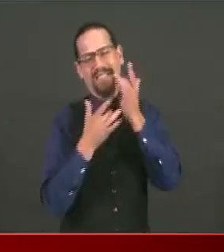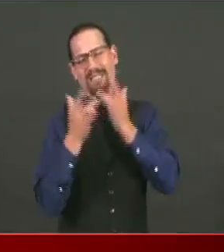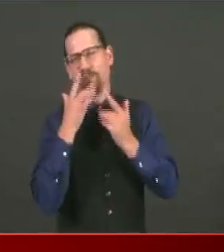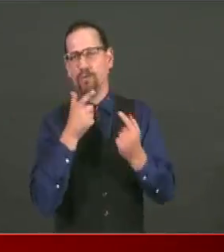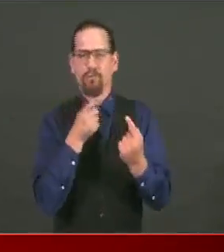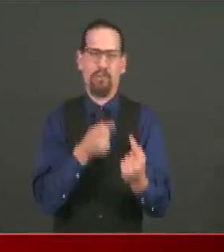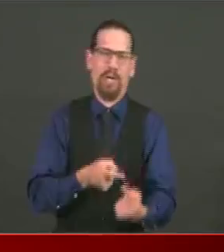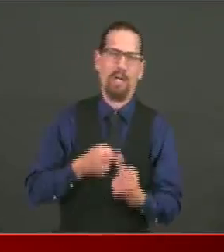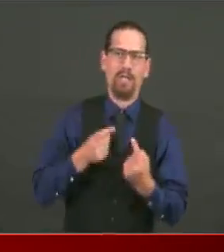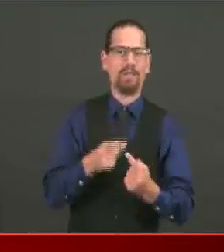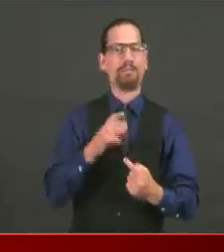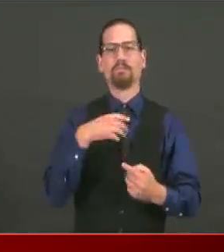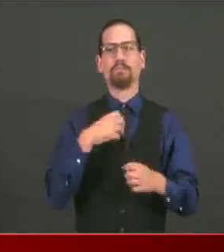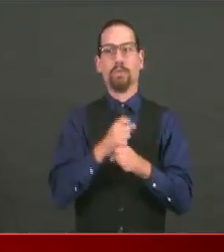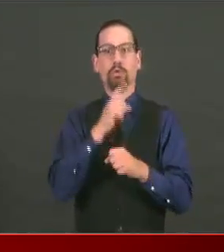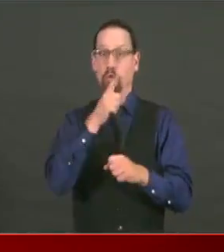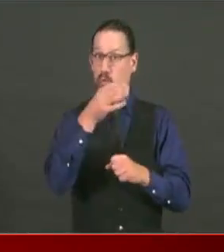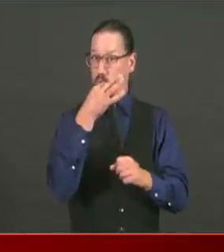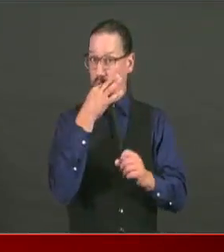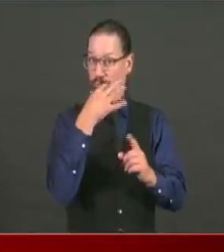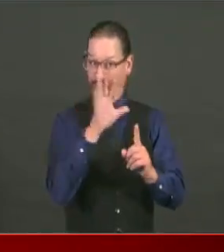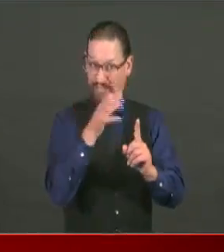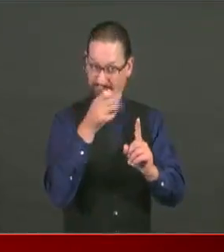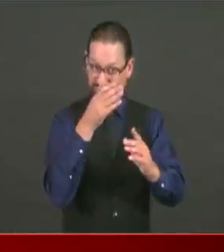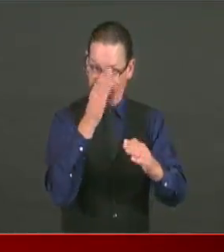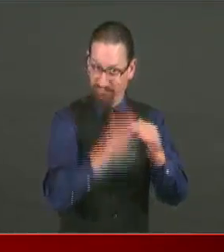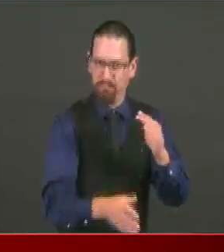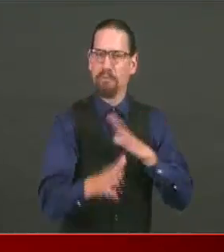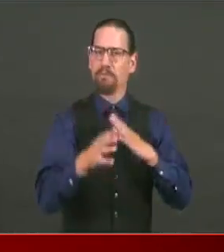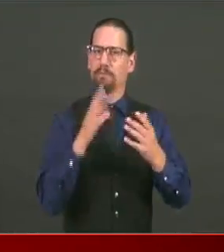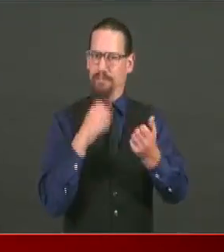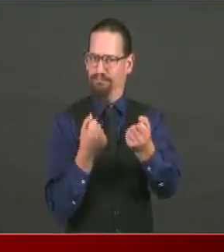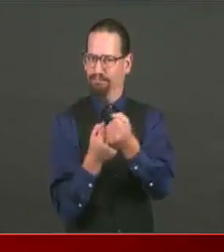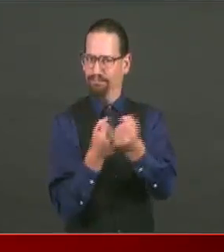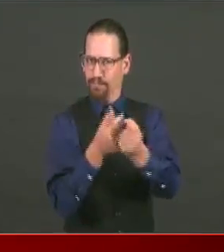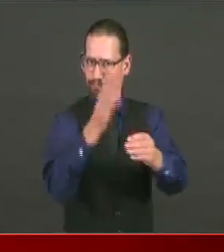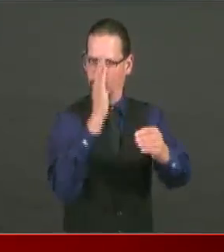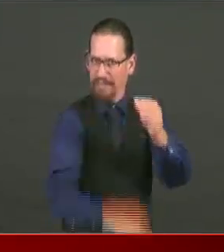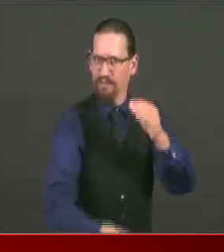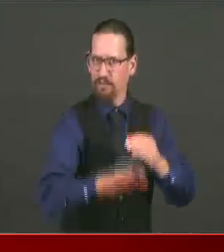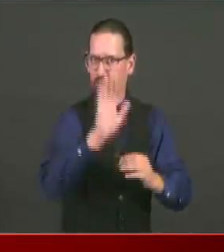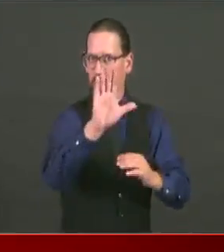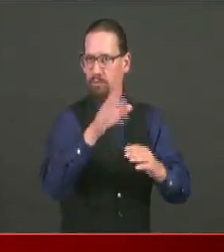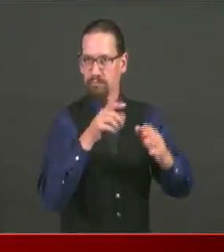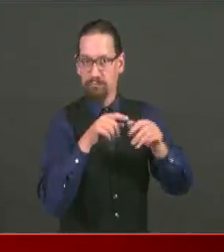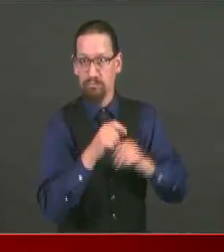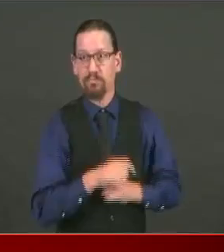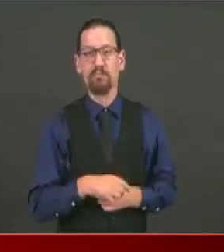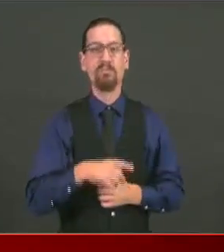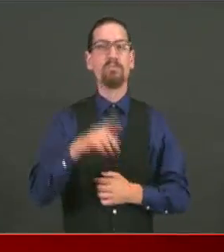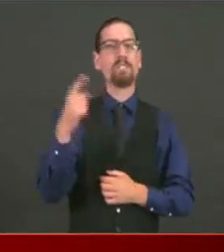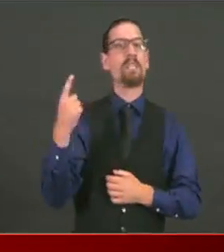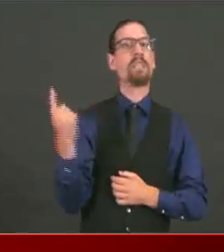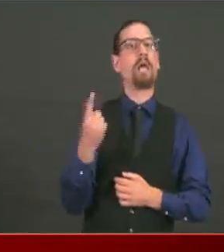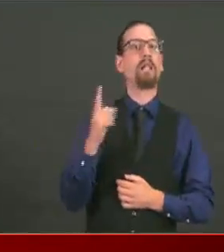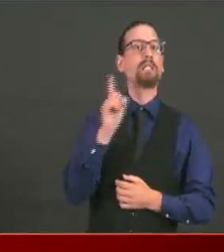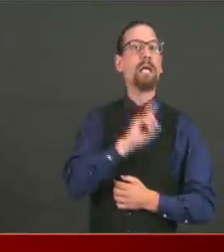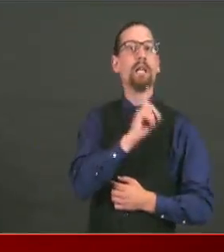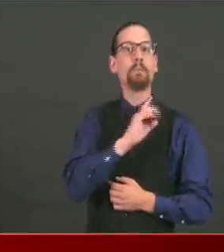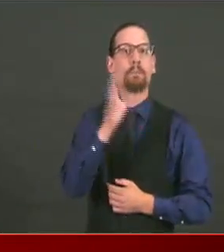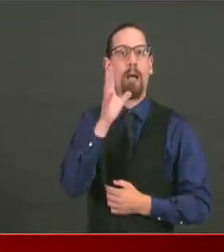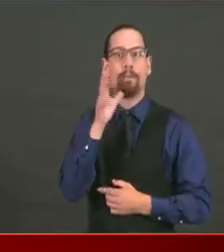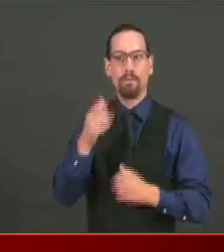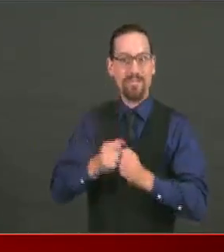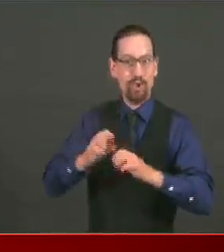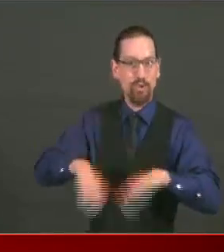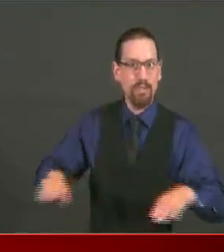with you to rebuild. If you're a mom, a single mom with a couple kids, and you need to get an education, and you don't know who's going